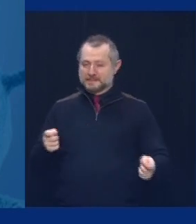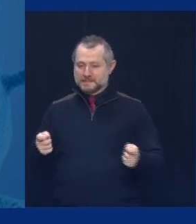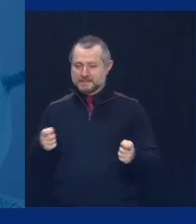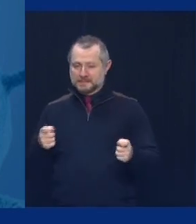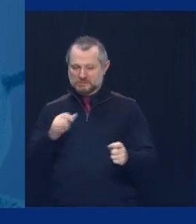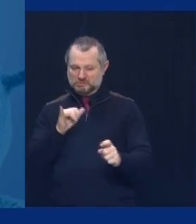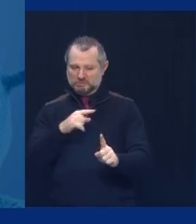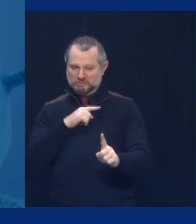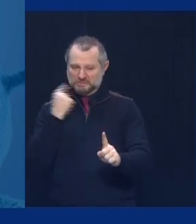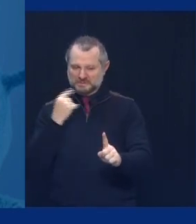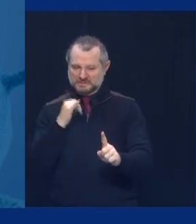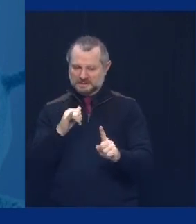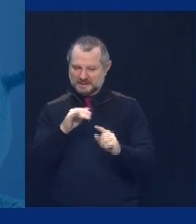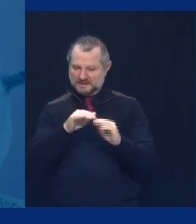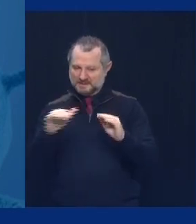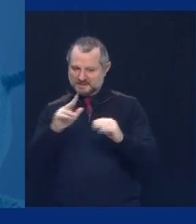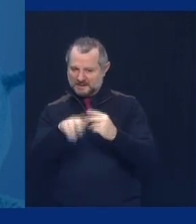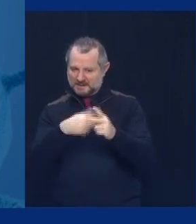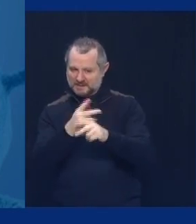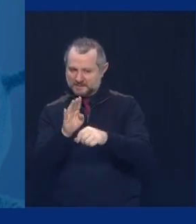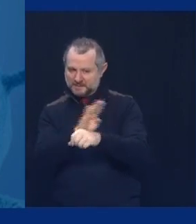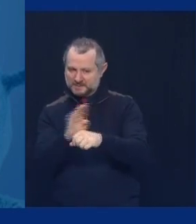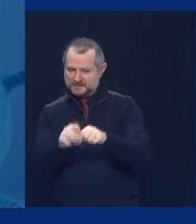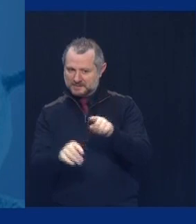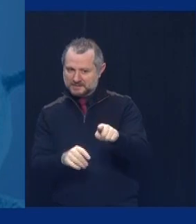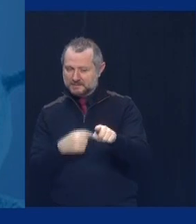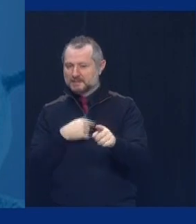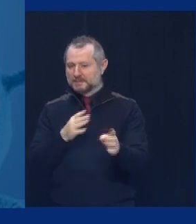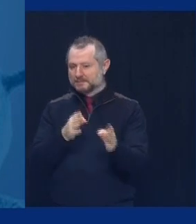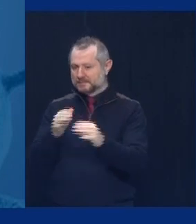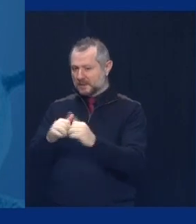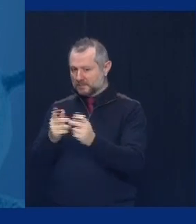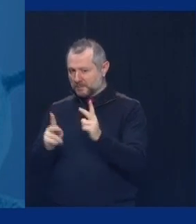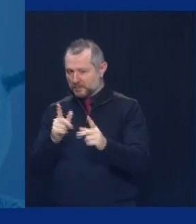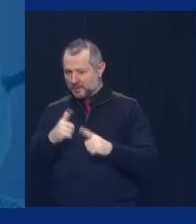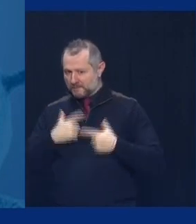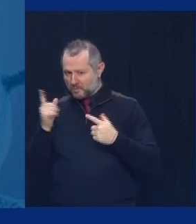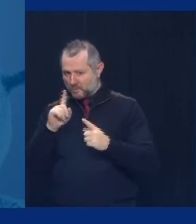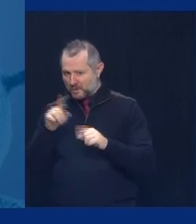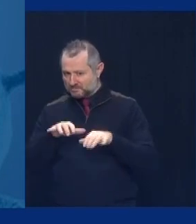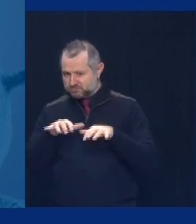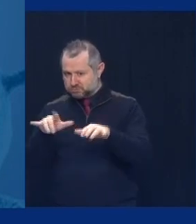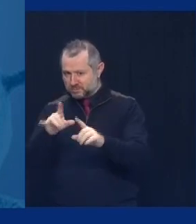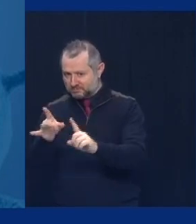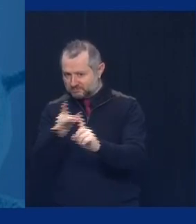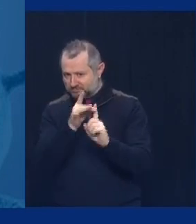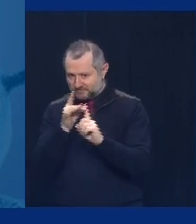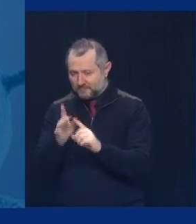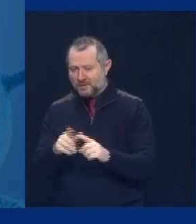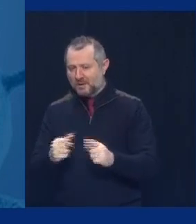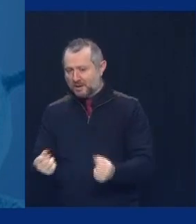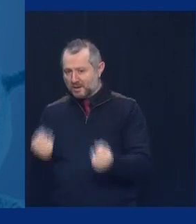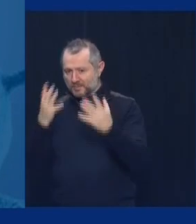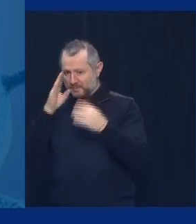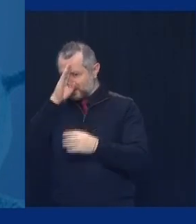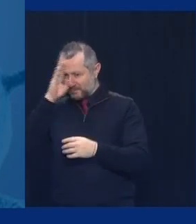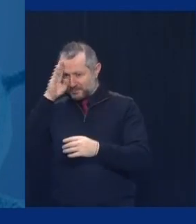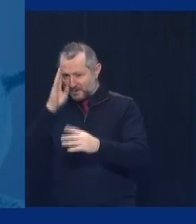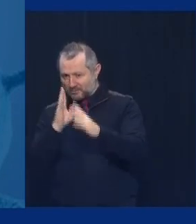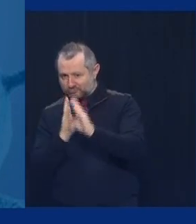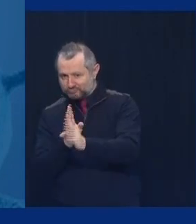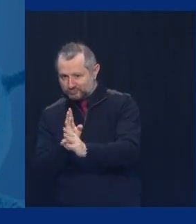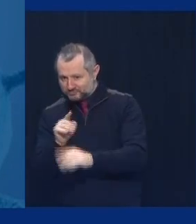economic activity, the density level, the RT rate, and the hospitalization rate and the positivity